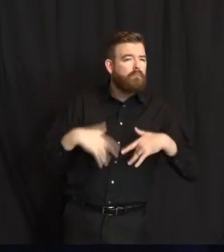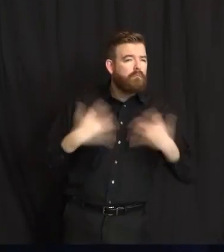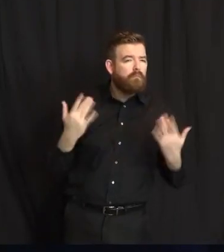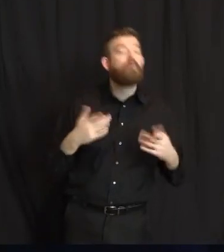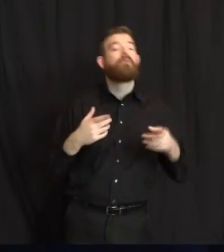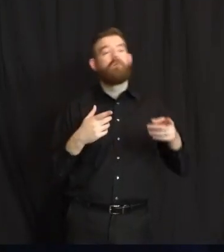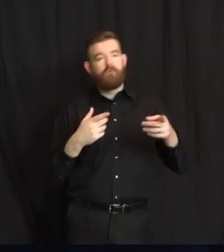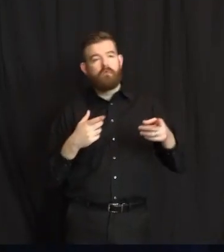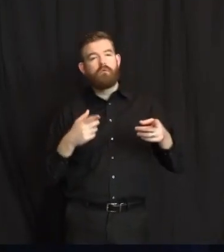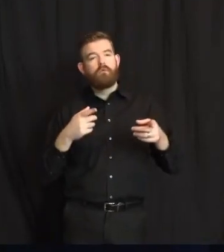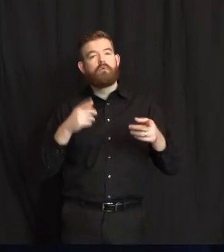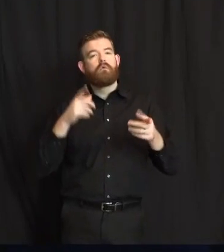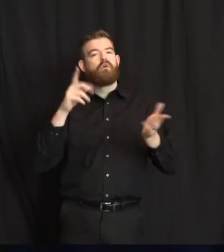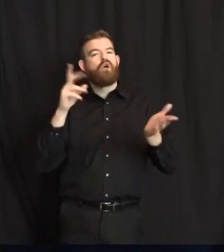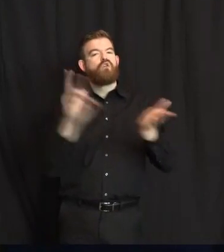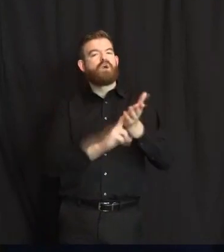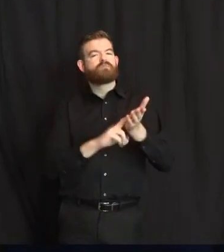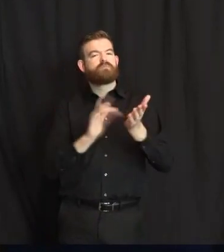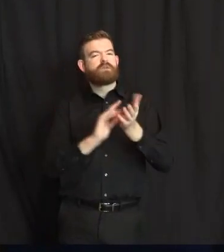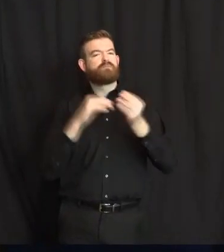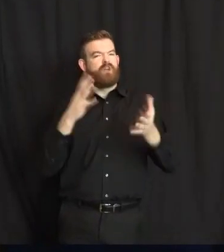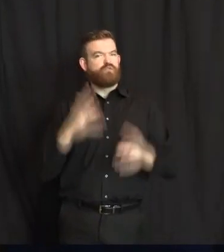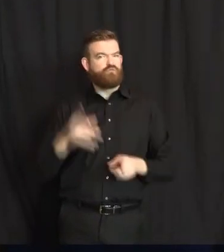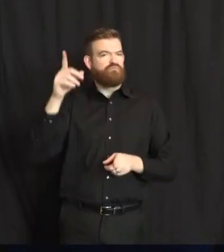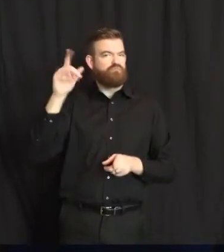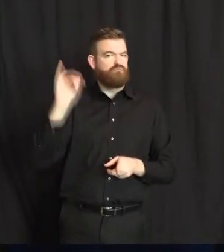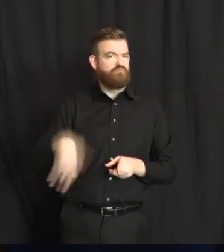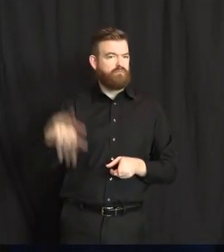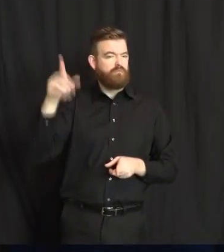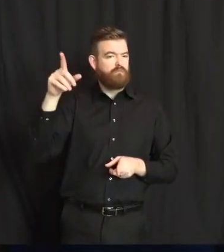they're responsible for all of our physical